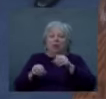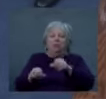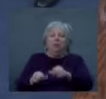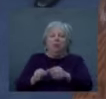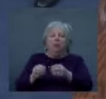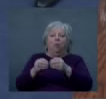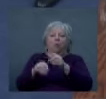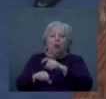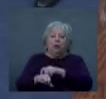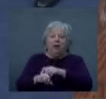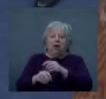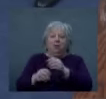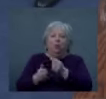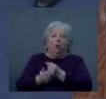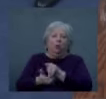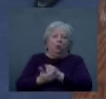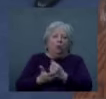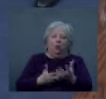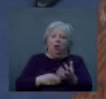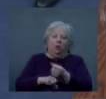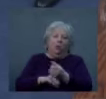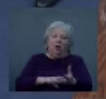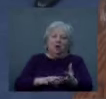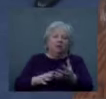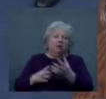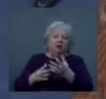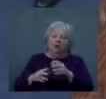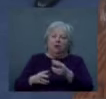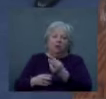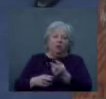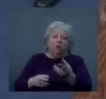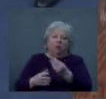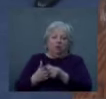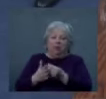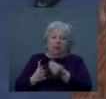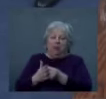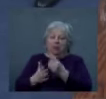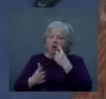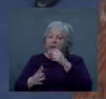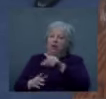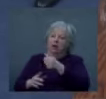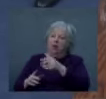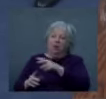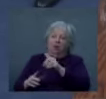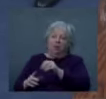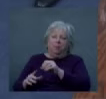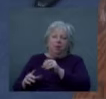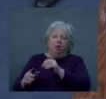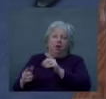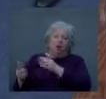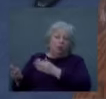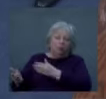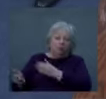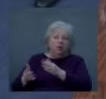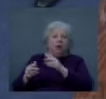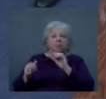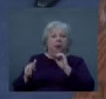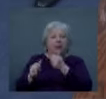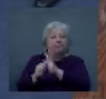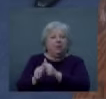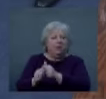waste more resources and money to bring another firm up to speed as to where we need to be to get this moving